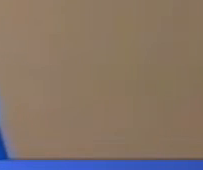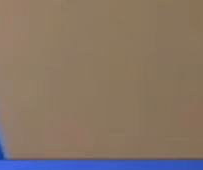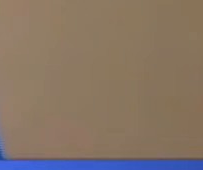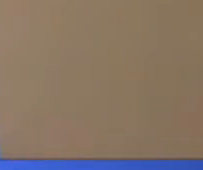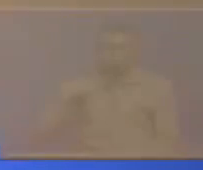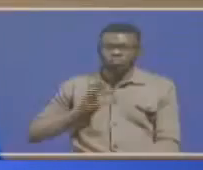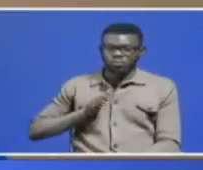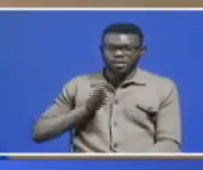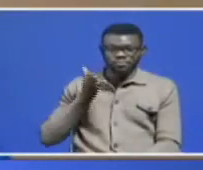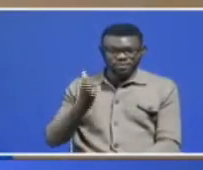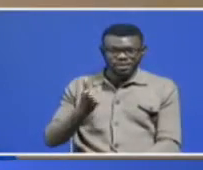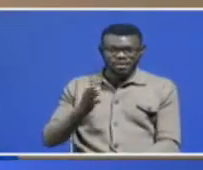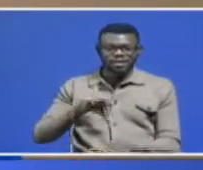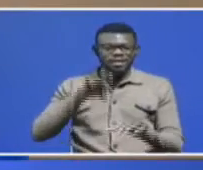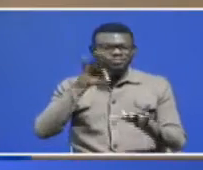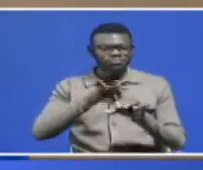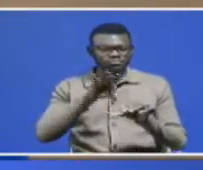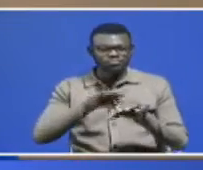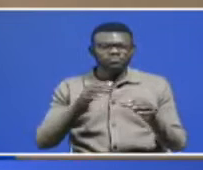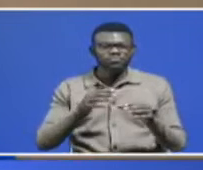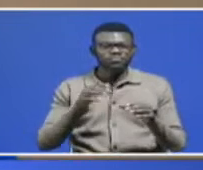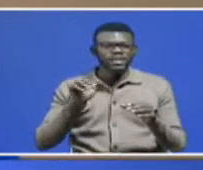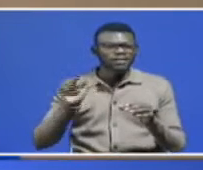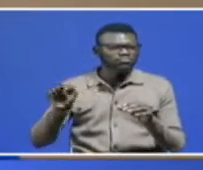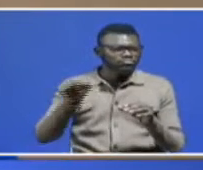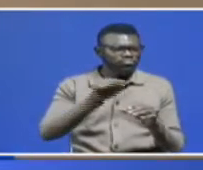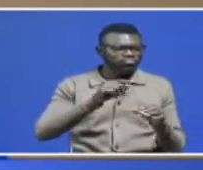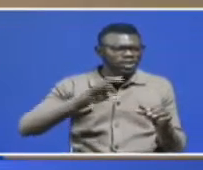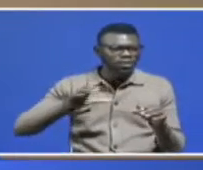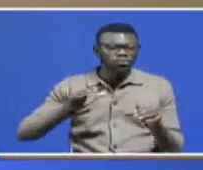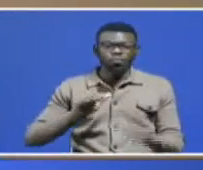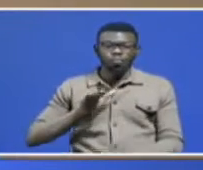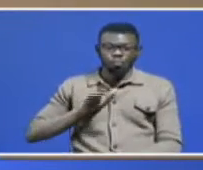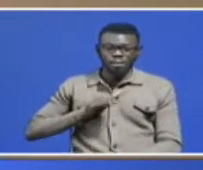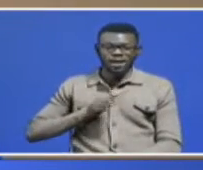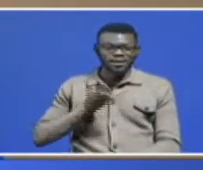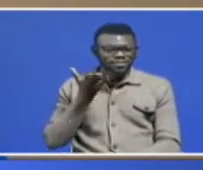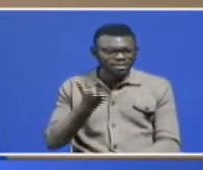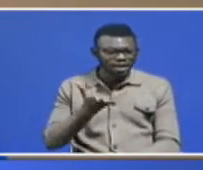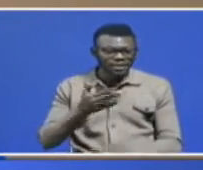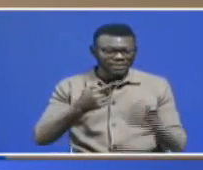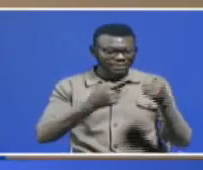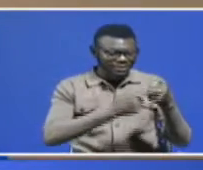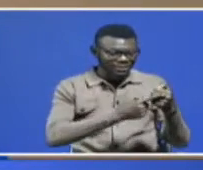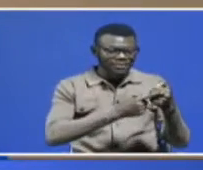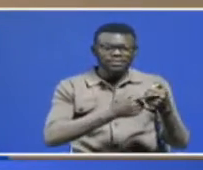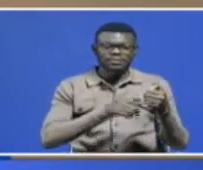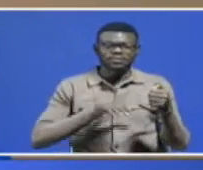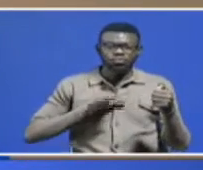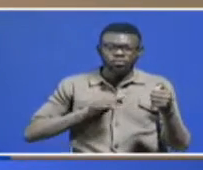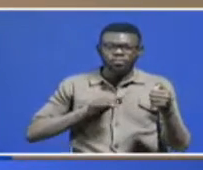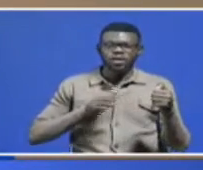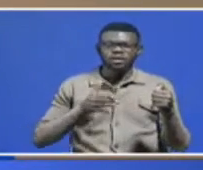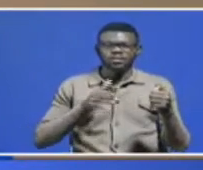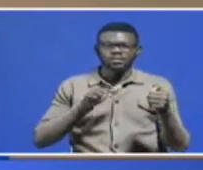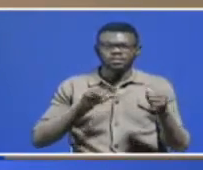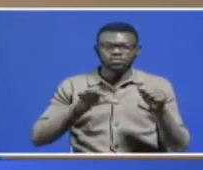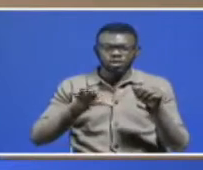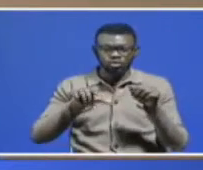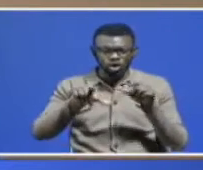women elected from each county, a woman from each county, and 6 women from